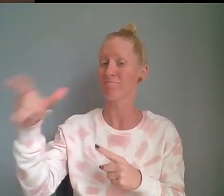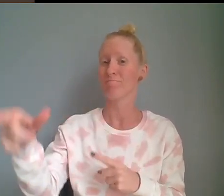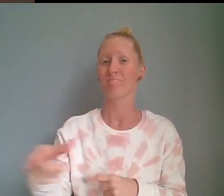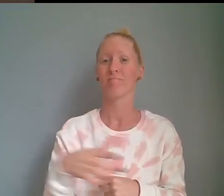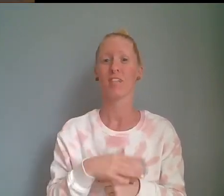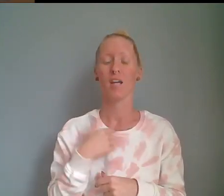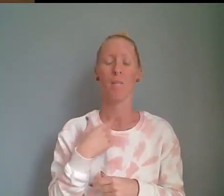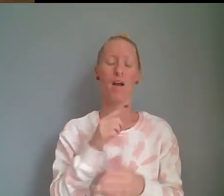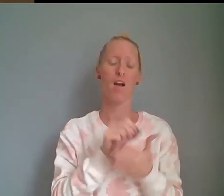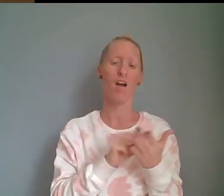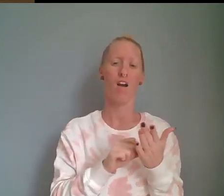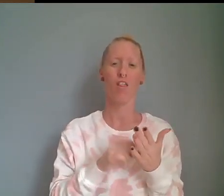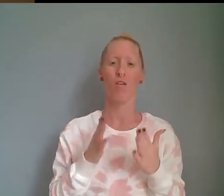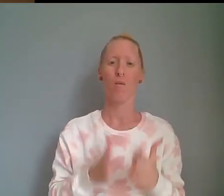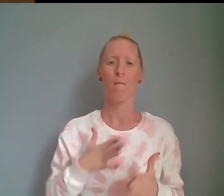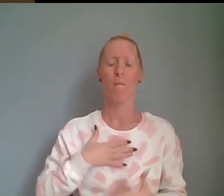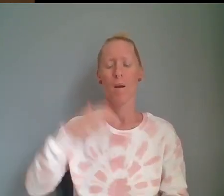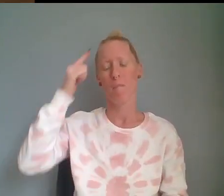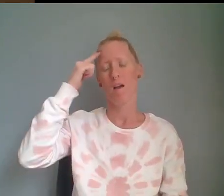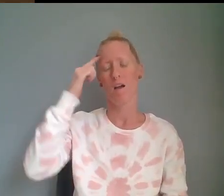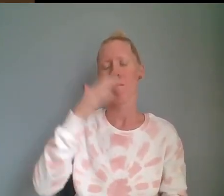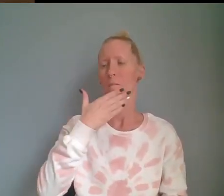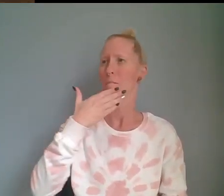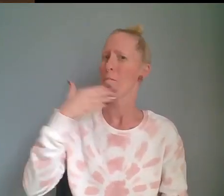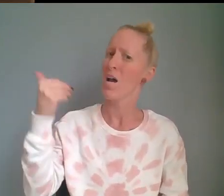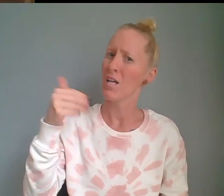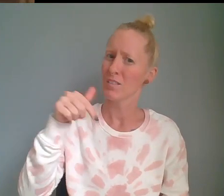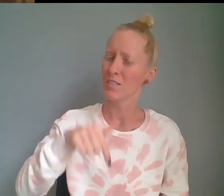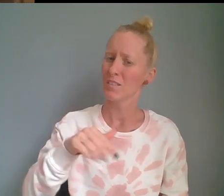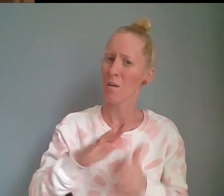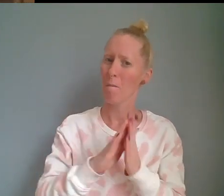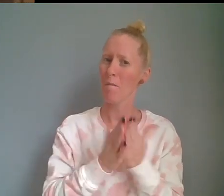what in my mind is the very best textbook in her area.